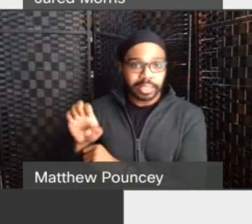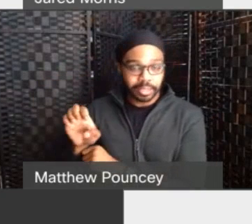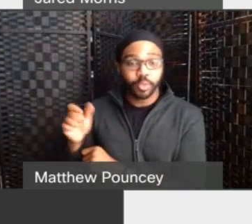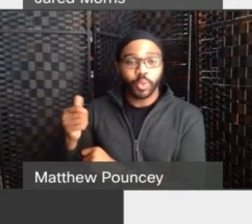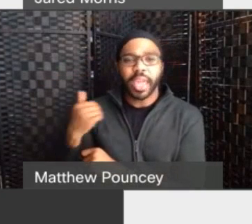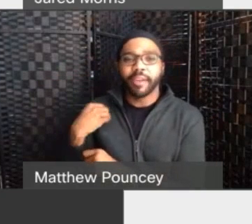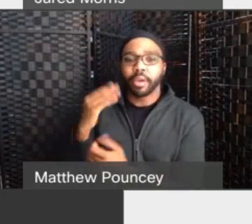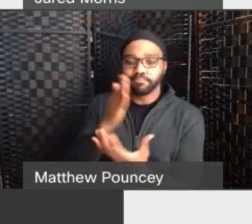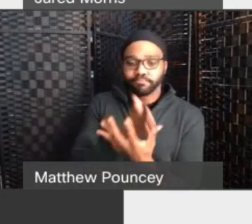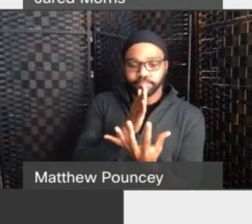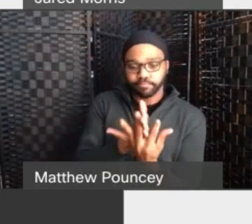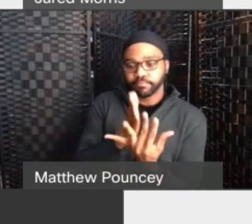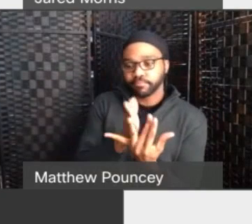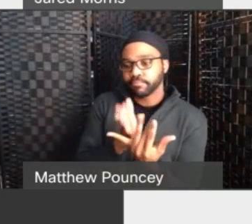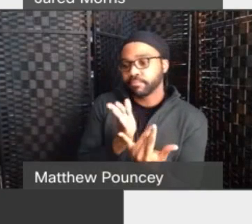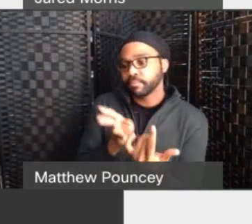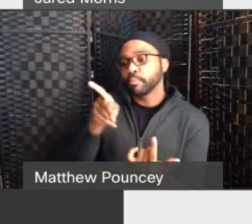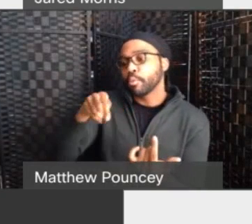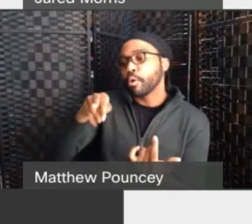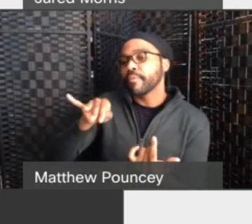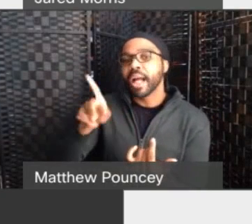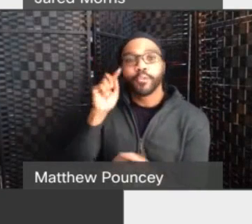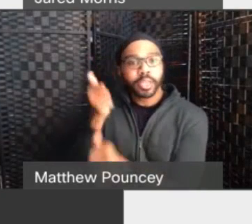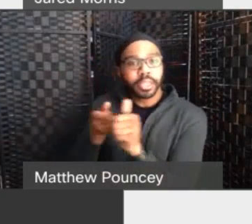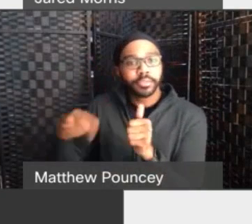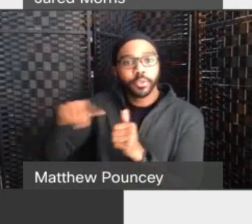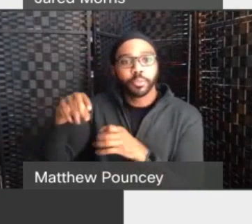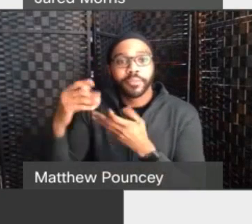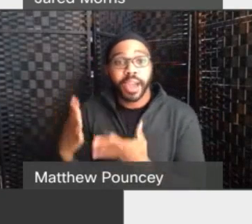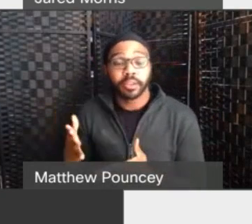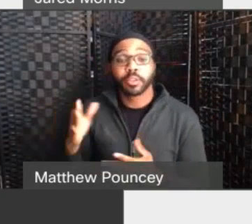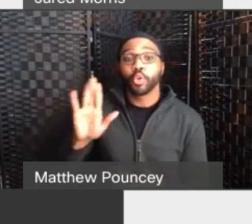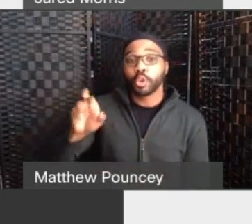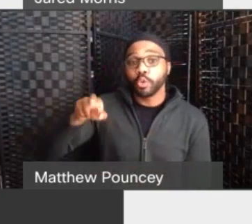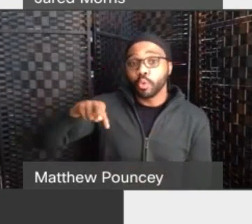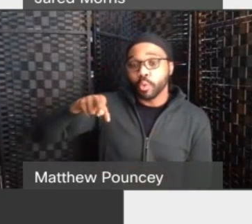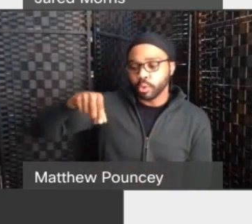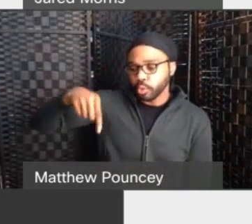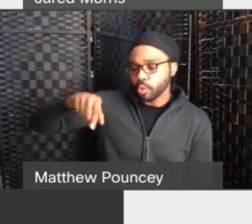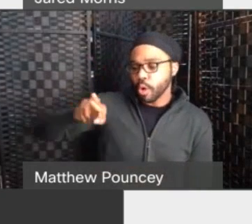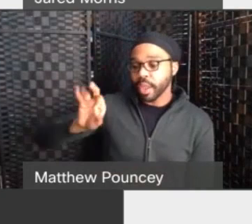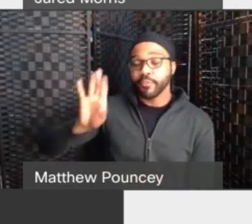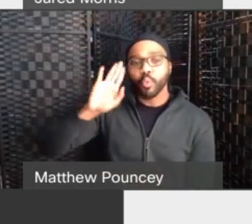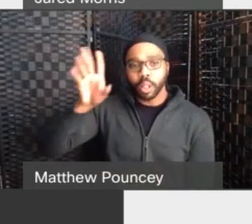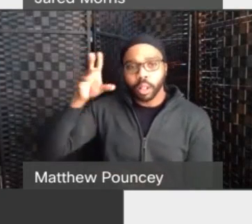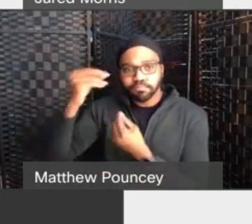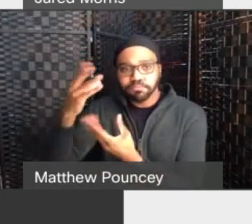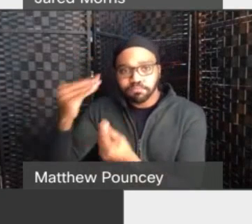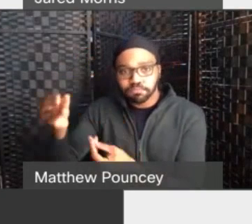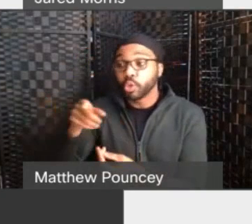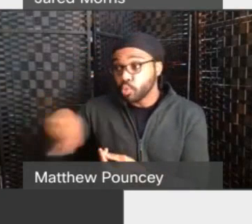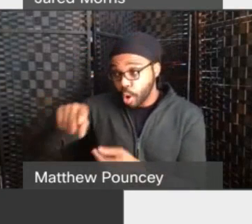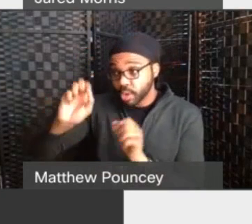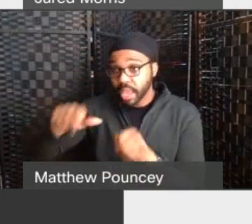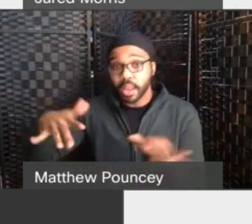provider, and so your QRSs in the upcoming weeks will share those profiles with you, and you'll be able to update those profiles in real